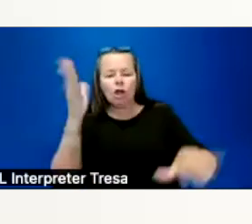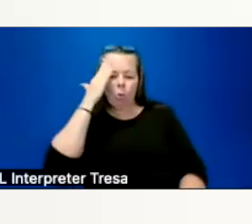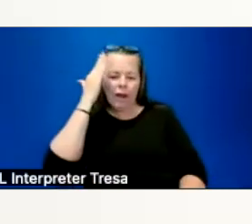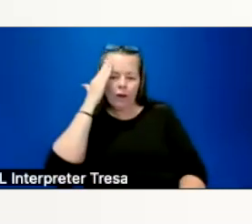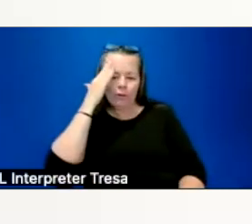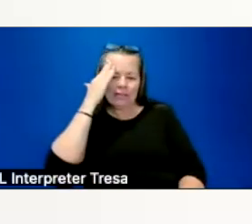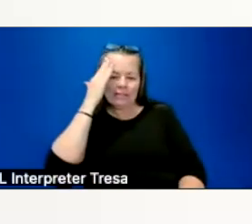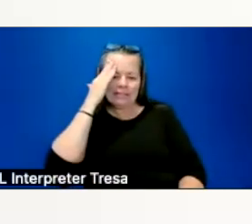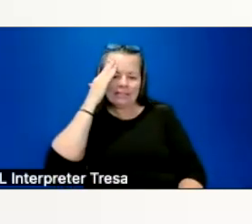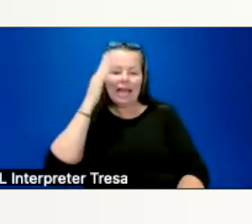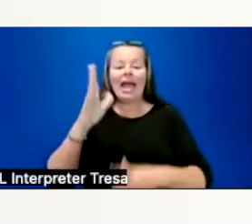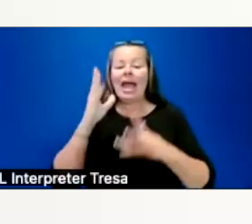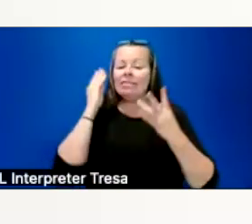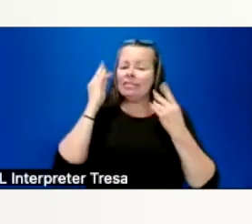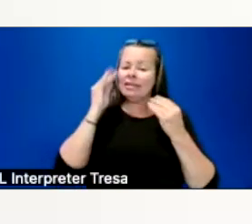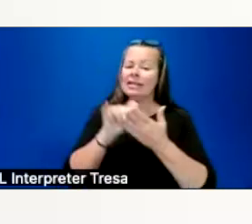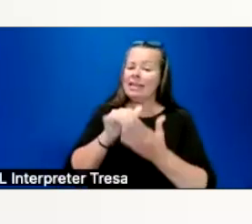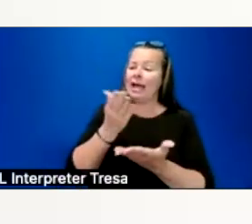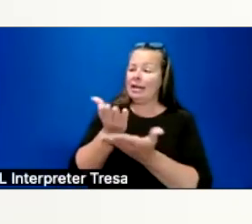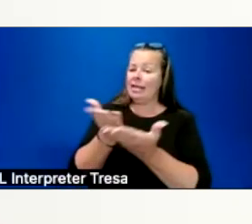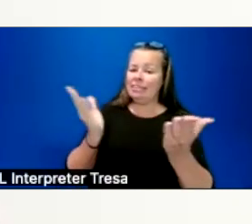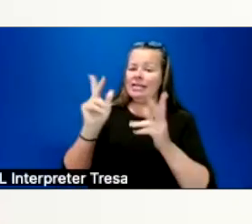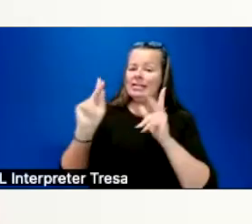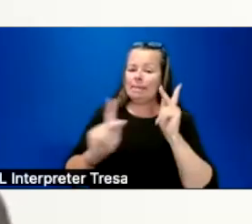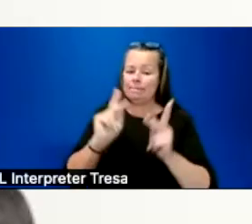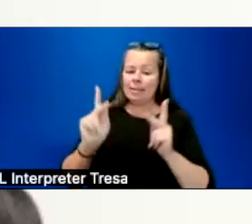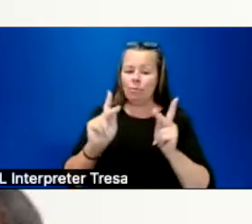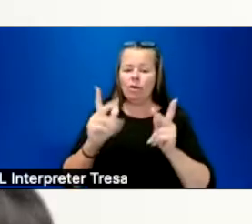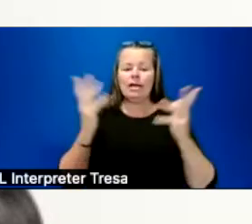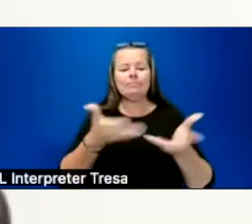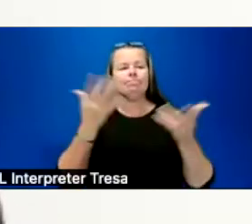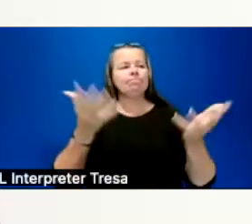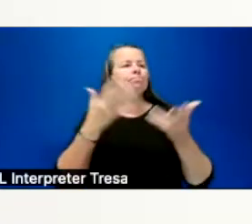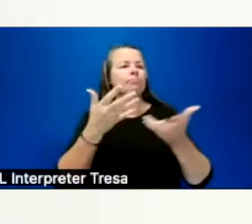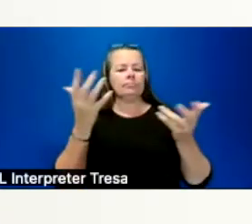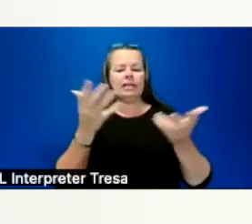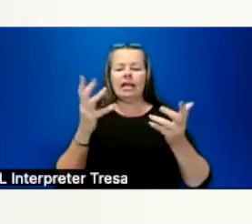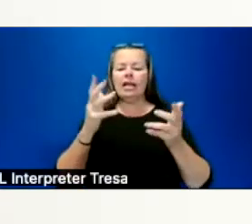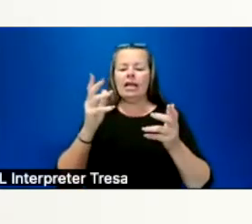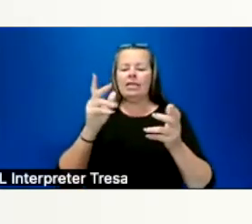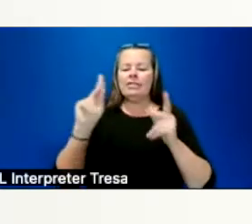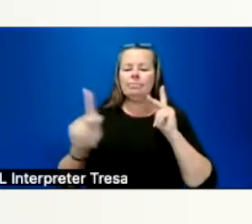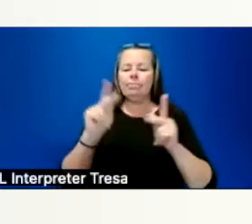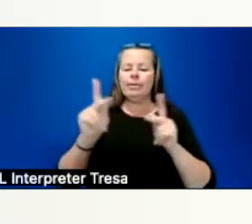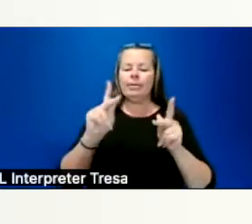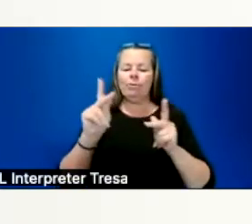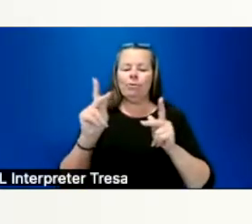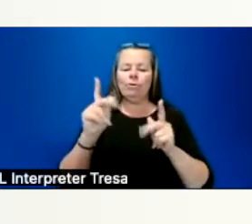thinking that these people, as people call it, like is like they are people from outside of our world. No, they are